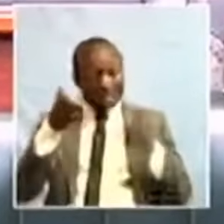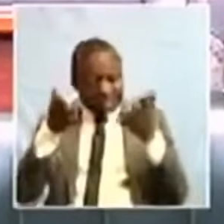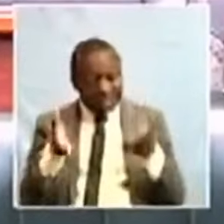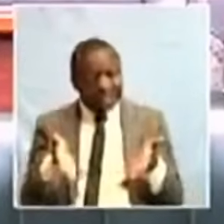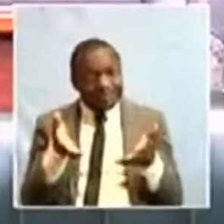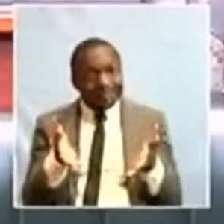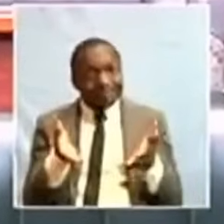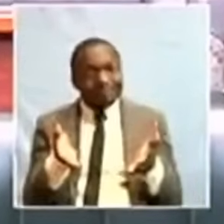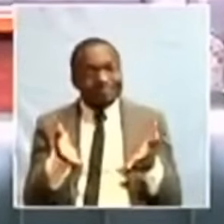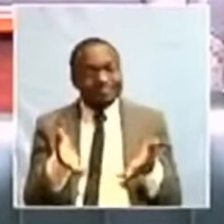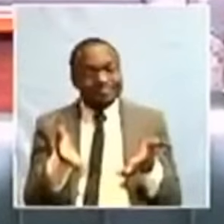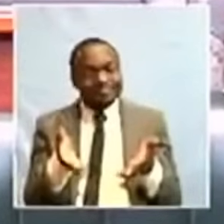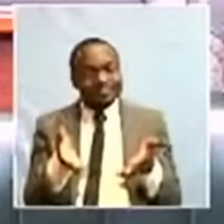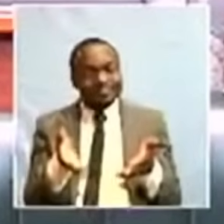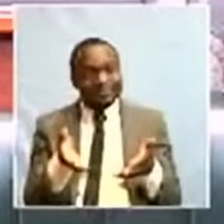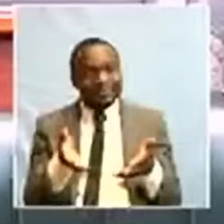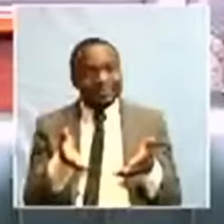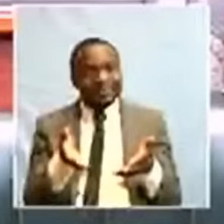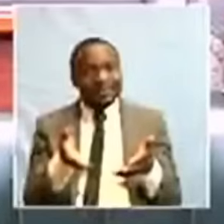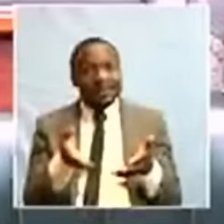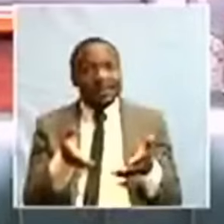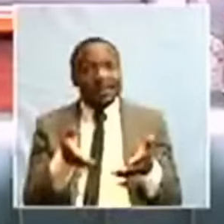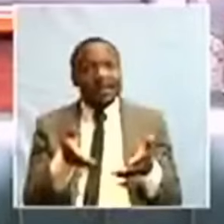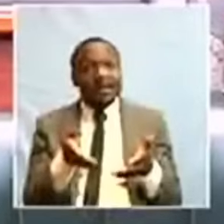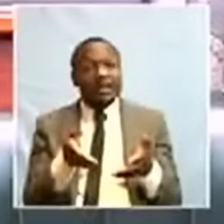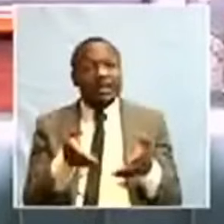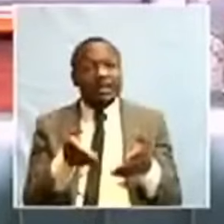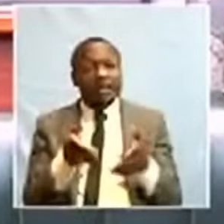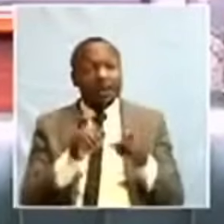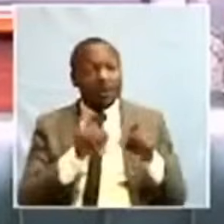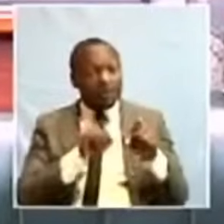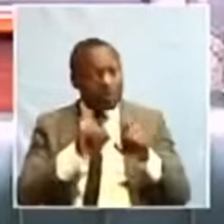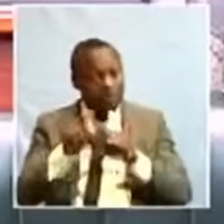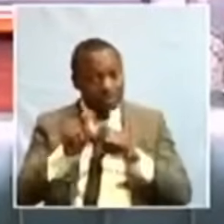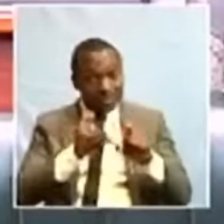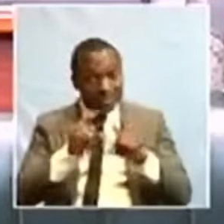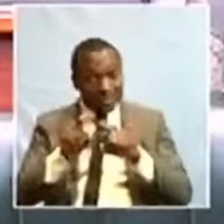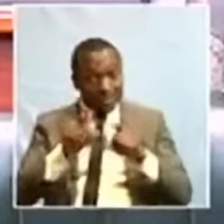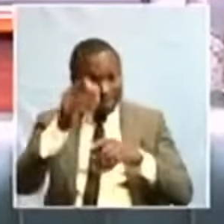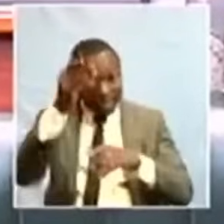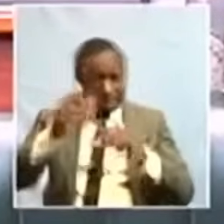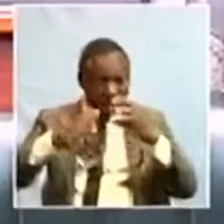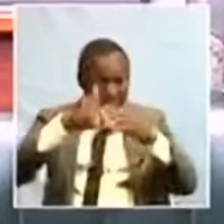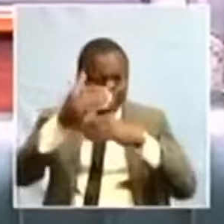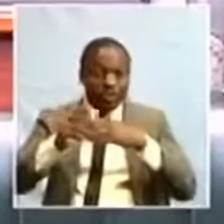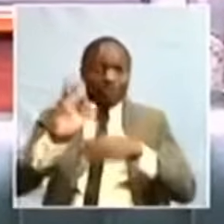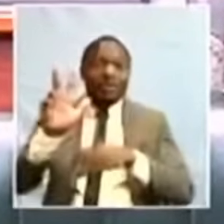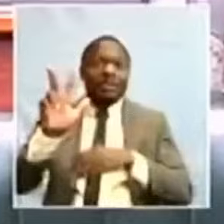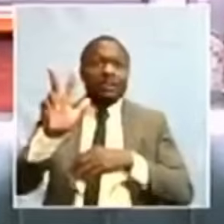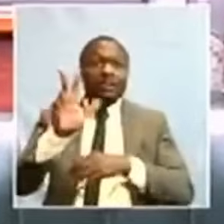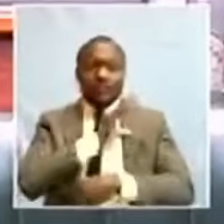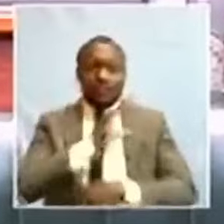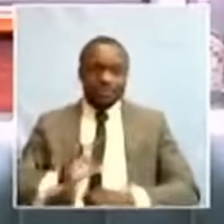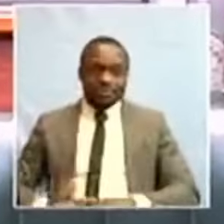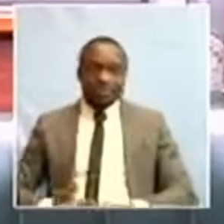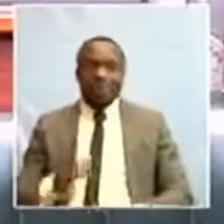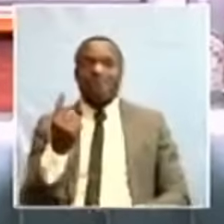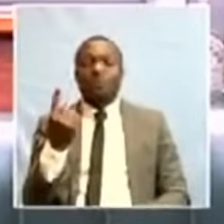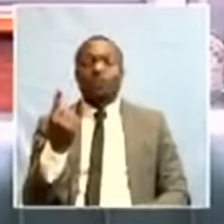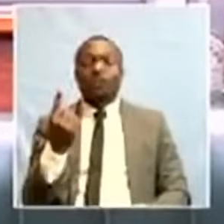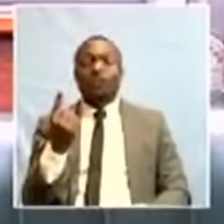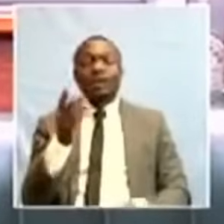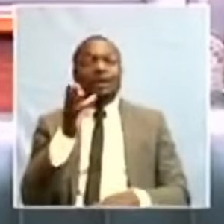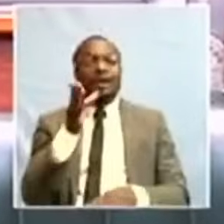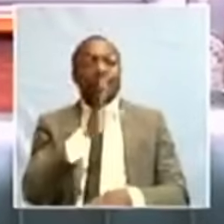here, the bid was out. Out of 3 bidders, 1 contractor has already